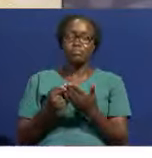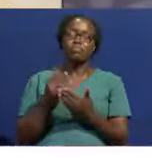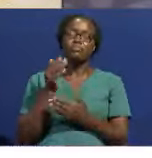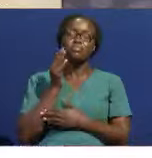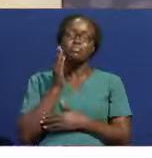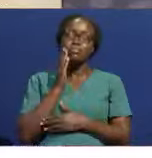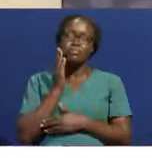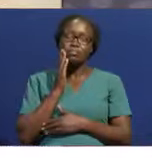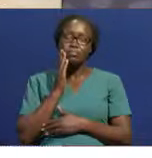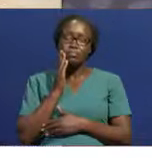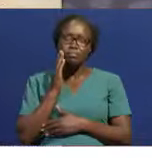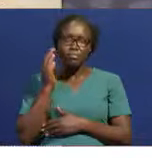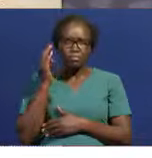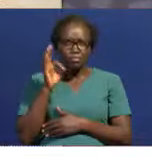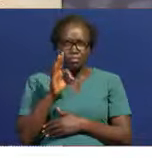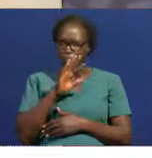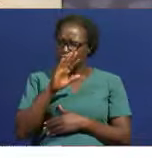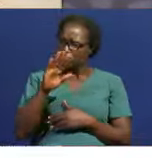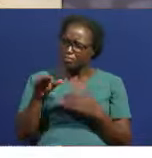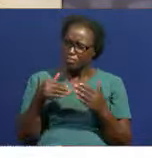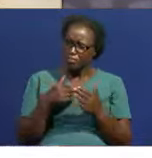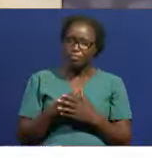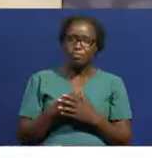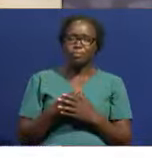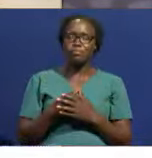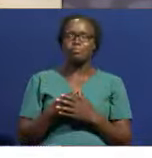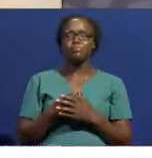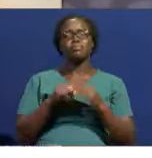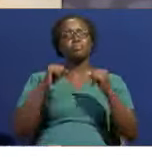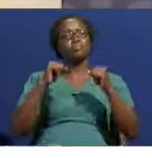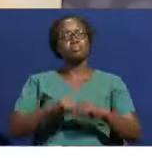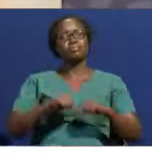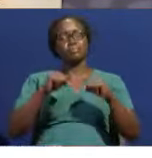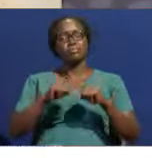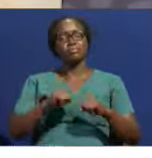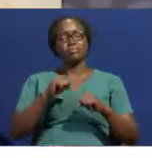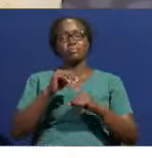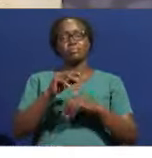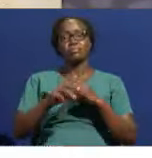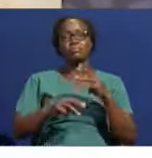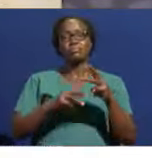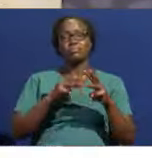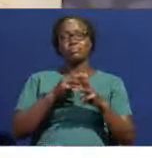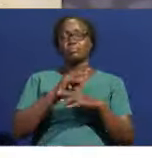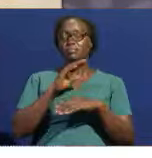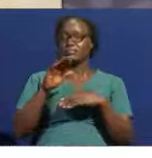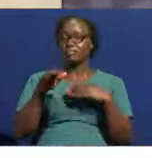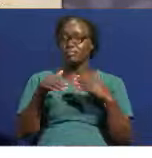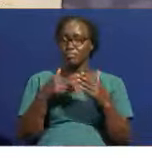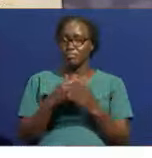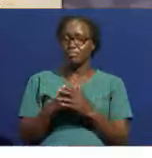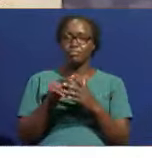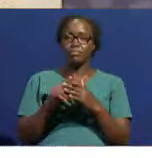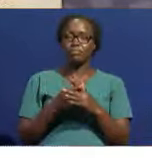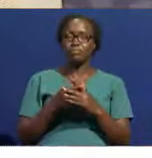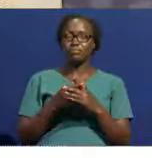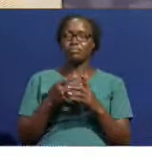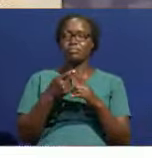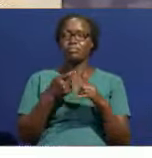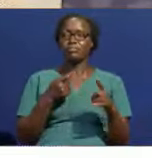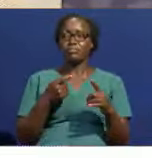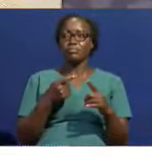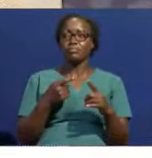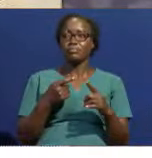mother of all agreements in the world over, starting from